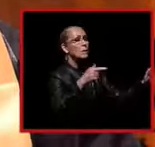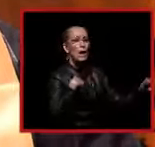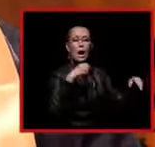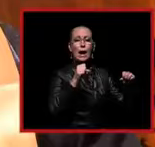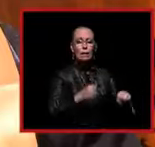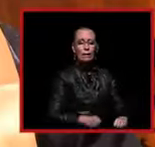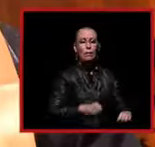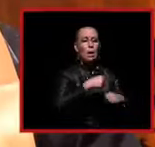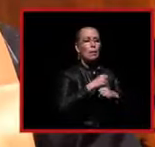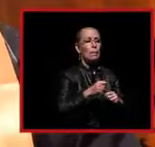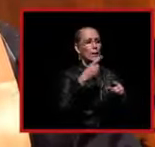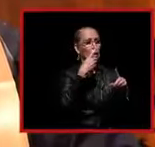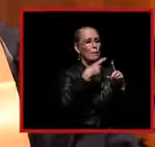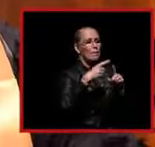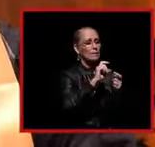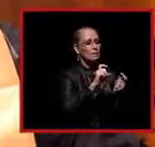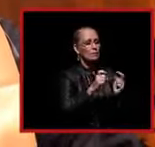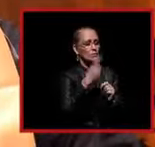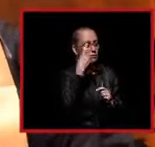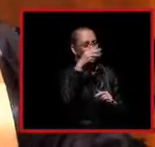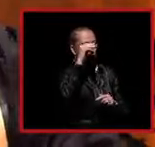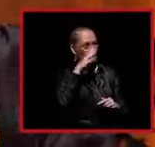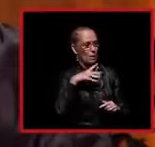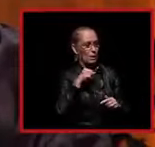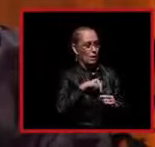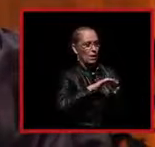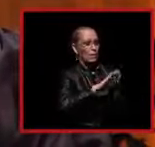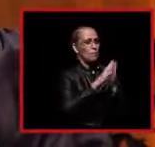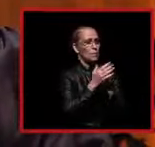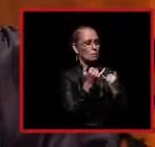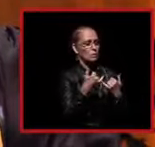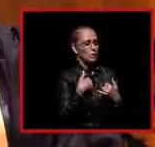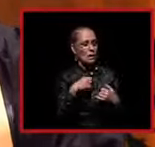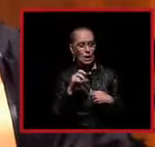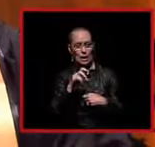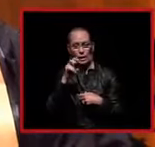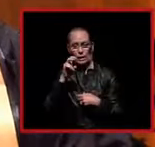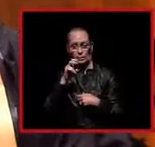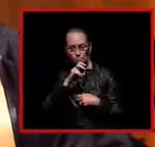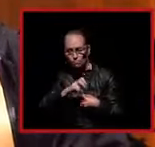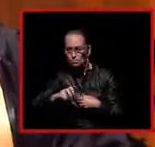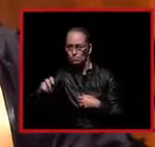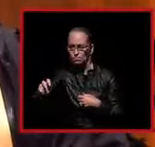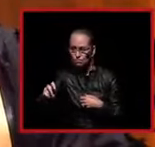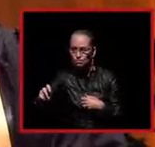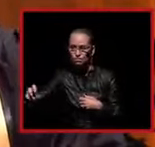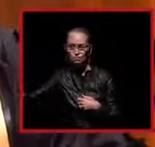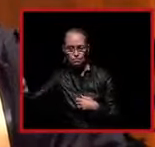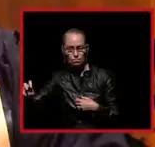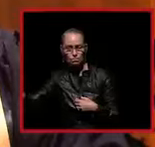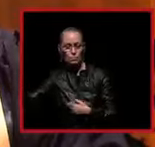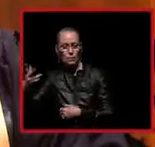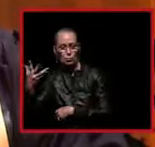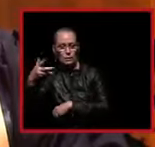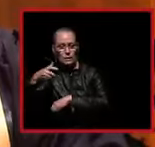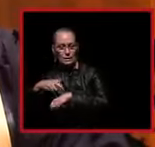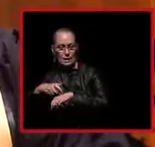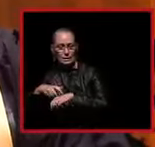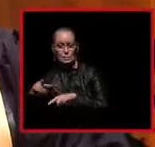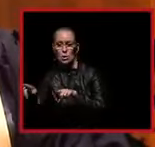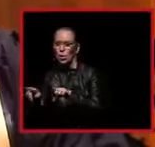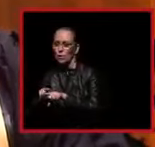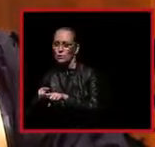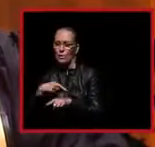am today. It took me 3 tours in the Middle East. It also took me a 4-month tour in a VA hospital, but